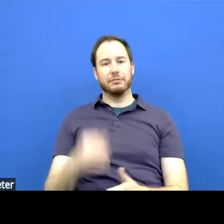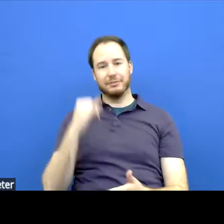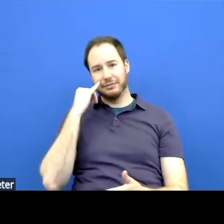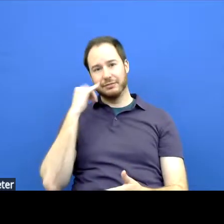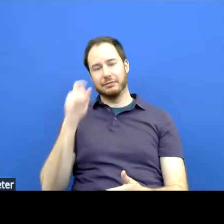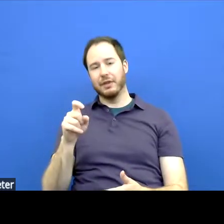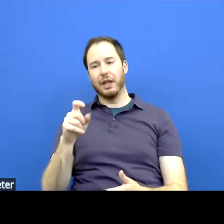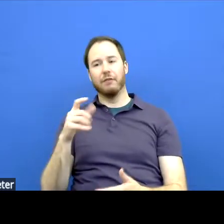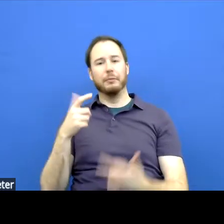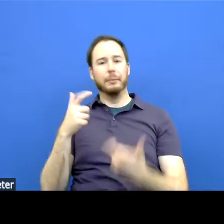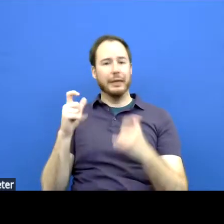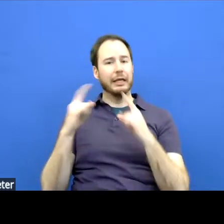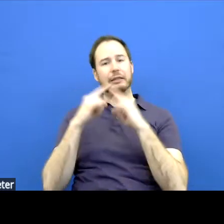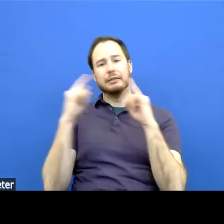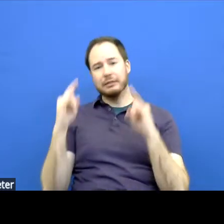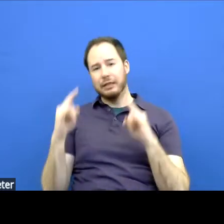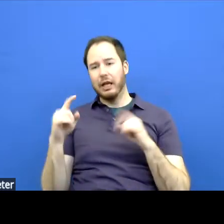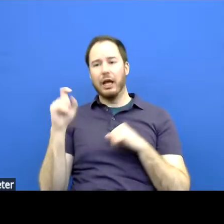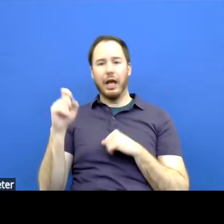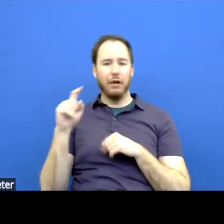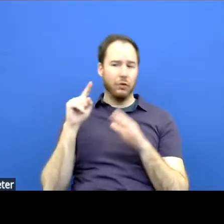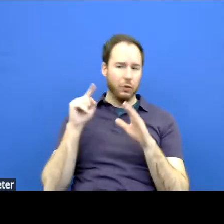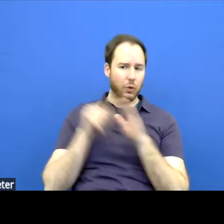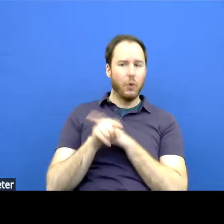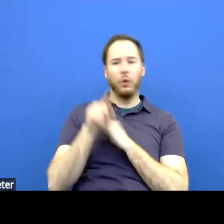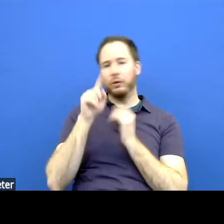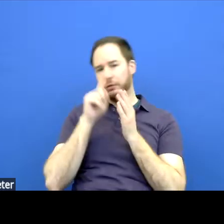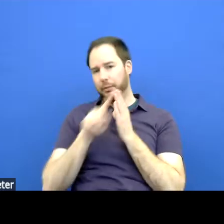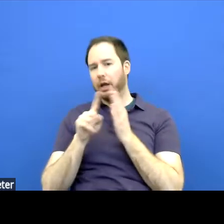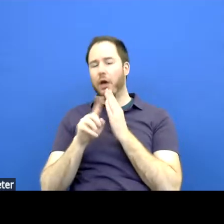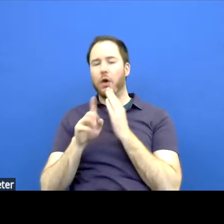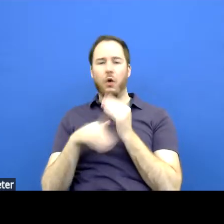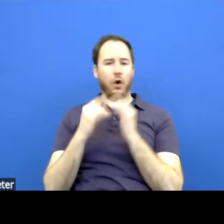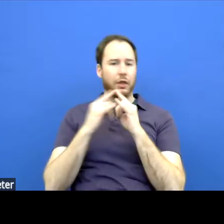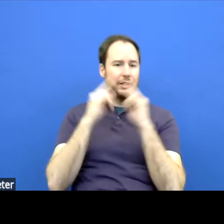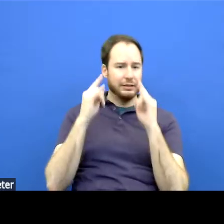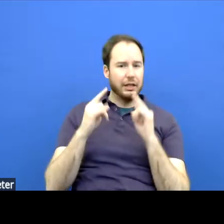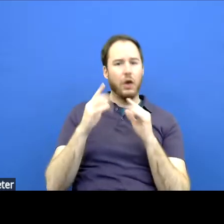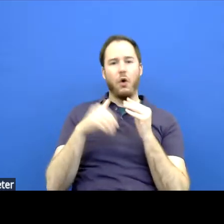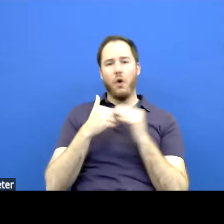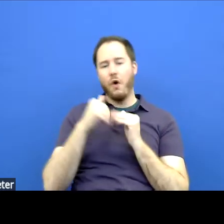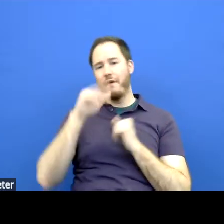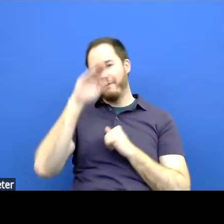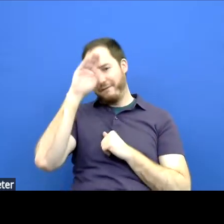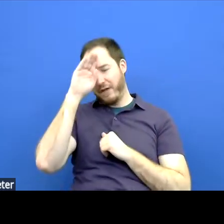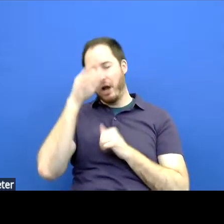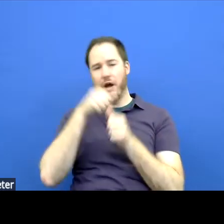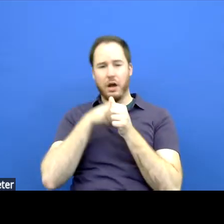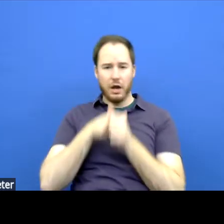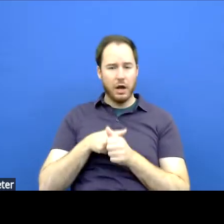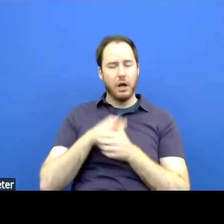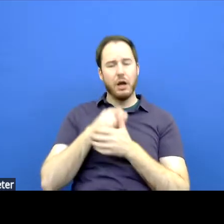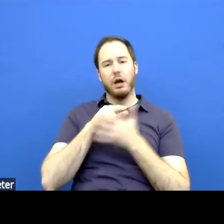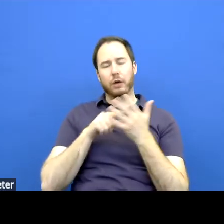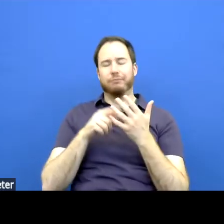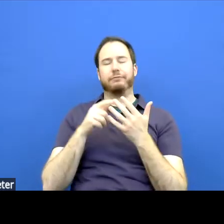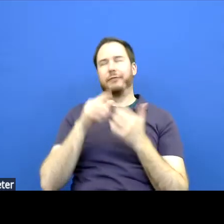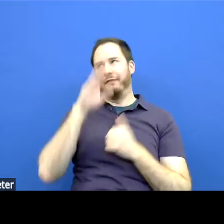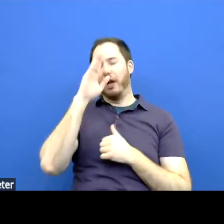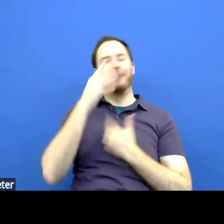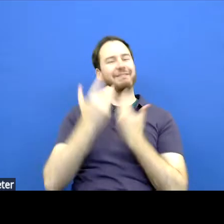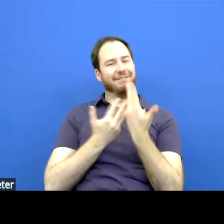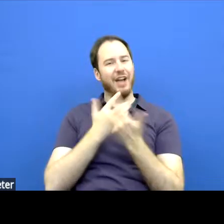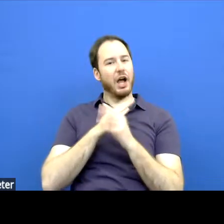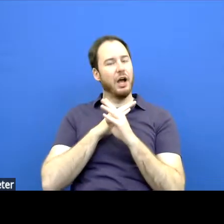massive tent setups and they have to inspect to make sure all the tents are fire worthy and that they have the proper exits and they